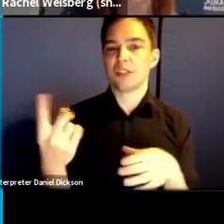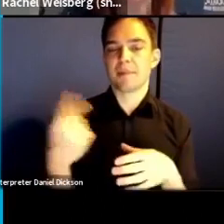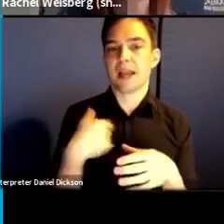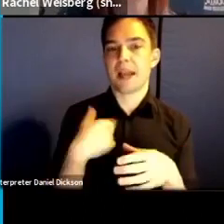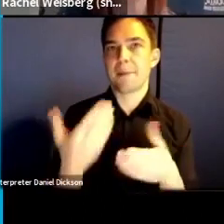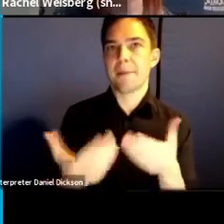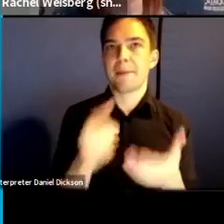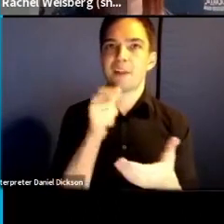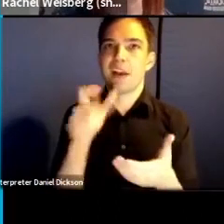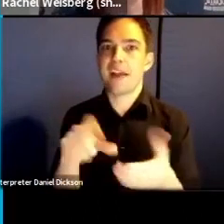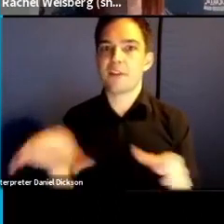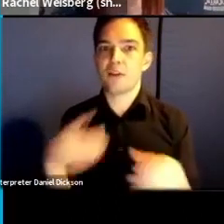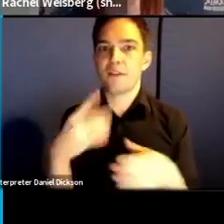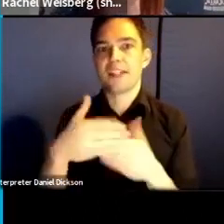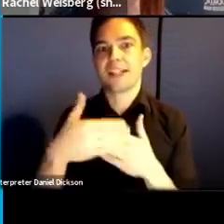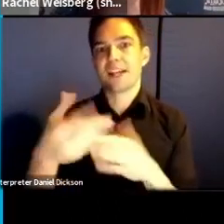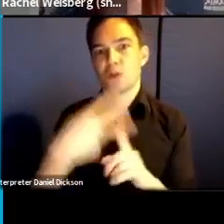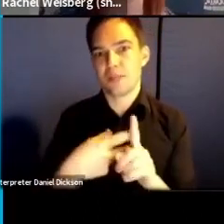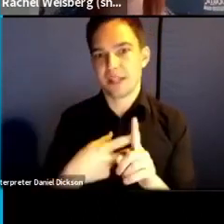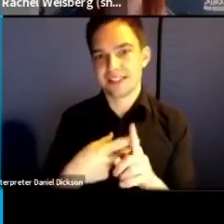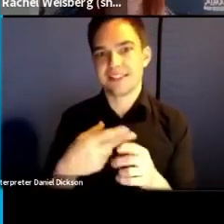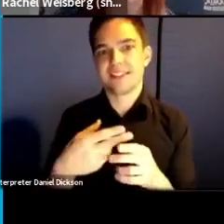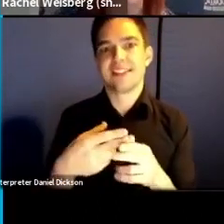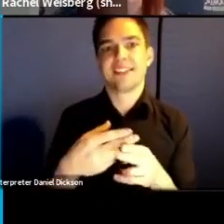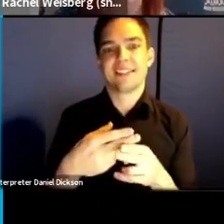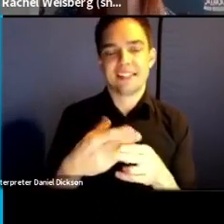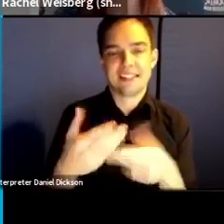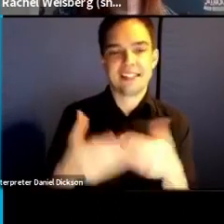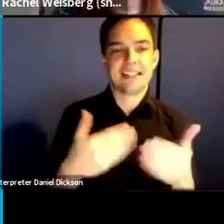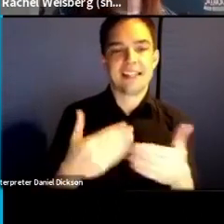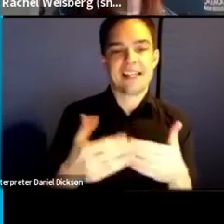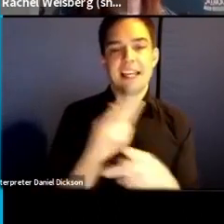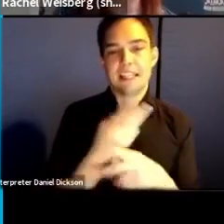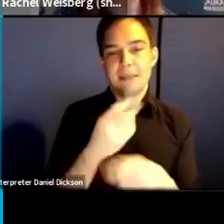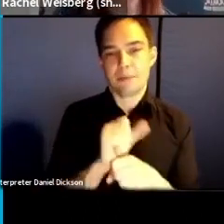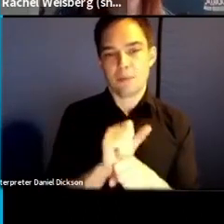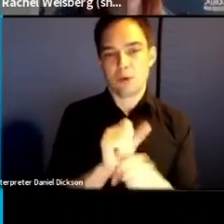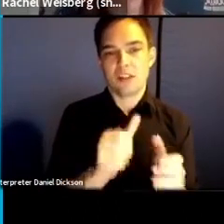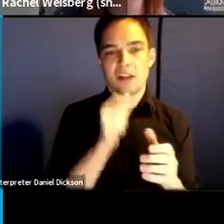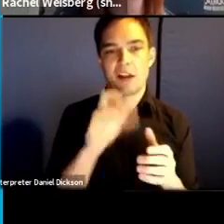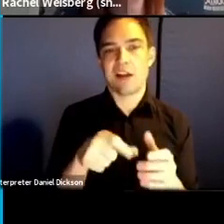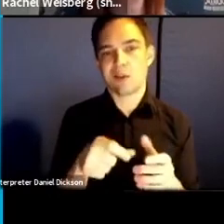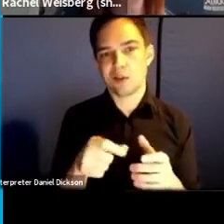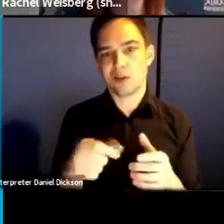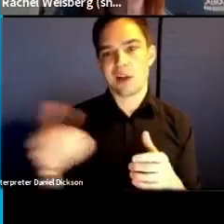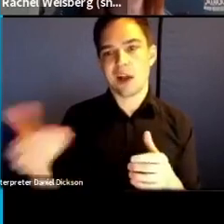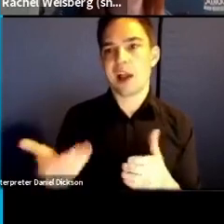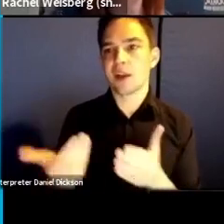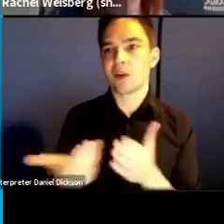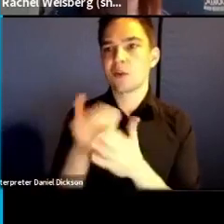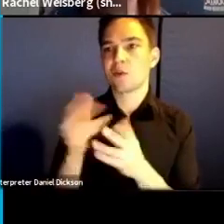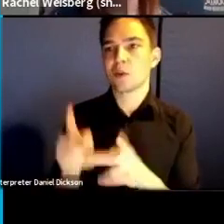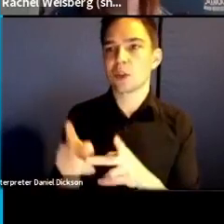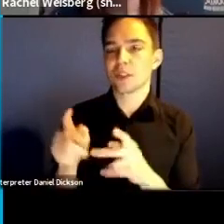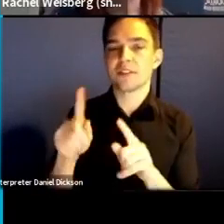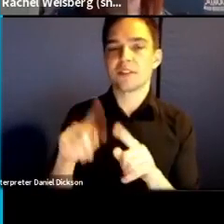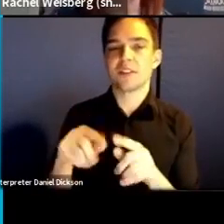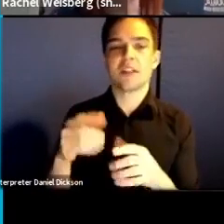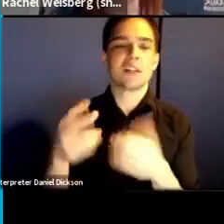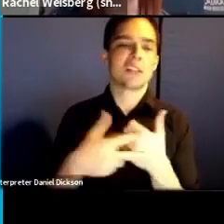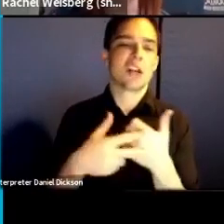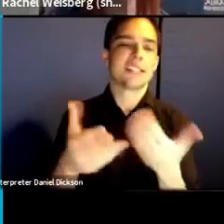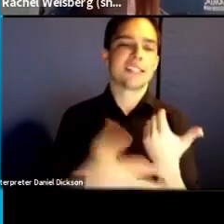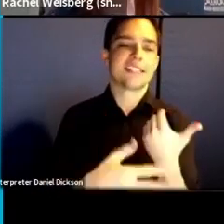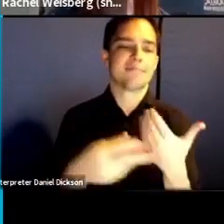have to do for the next couple of months and able to keep an employee, not have to hire a new person. There's still a lot of cost savings and, of